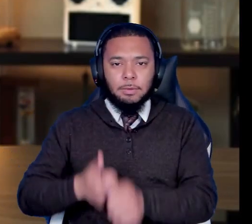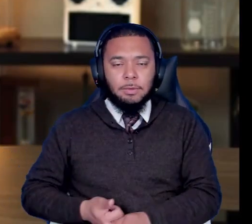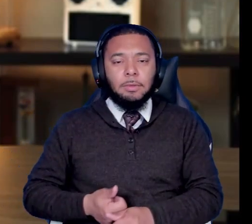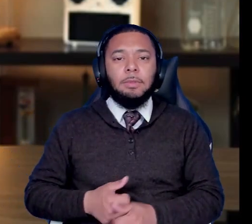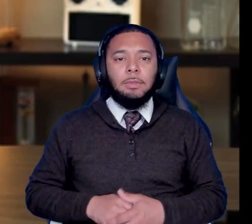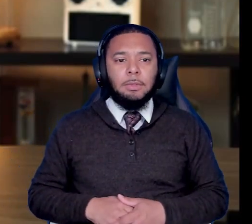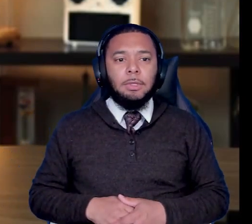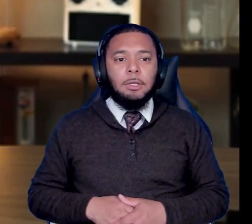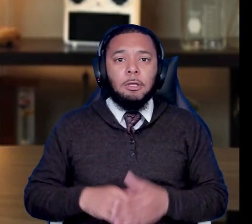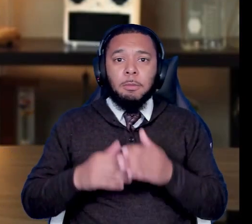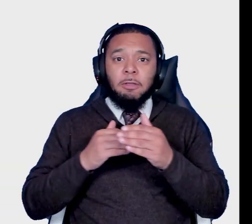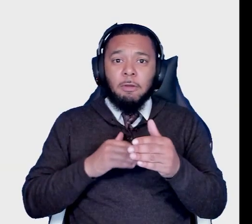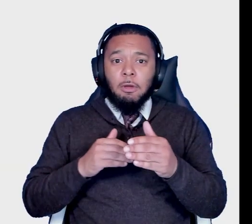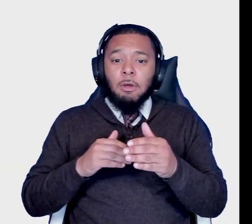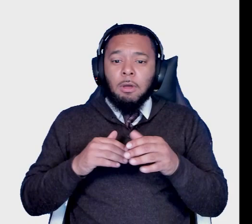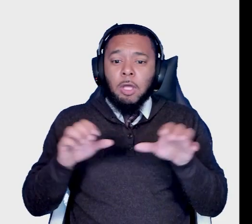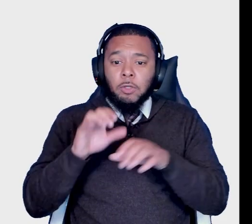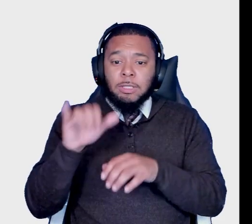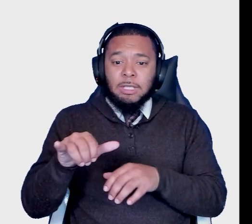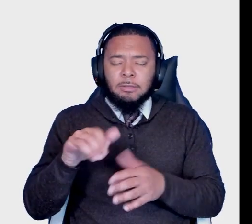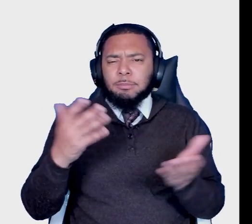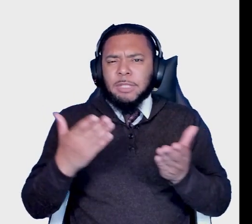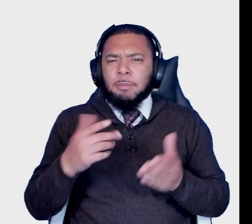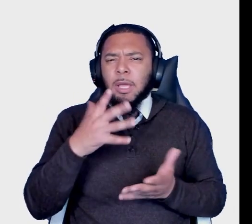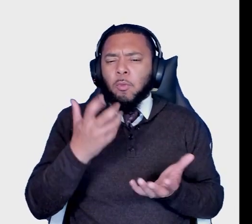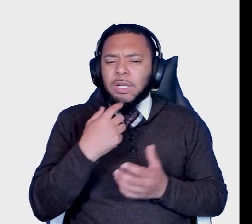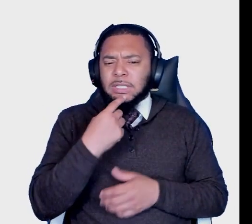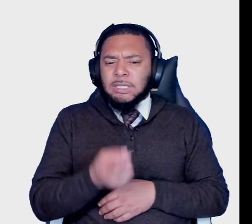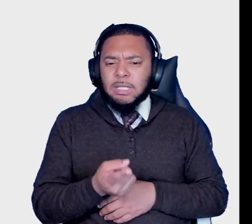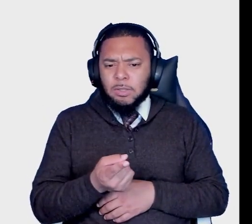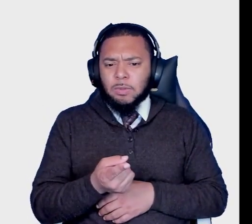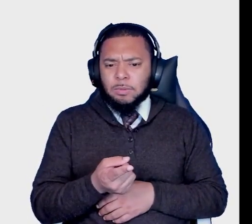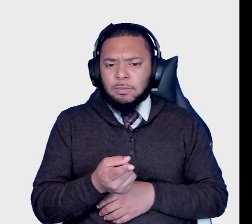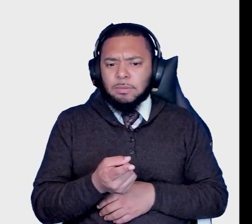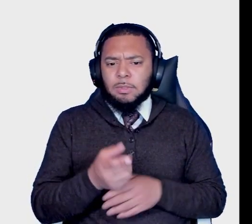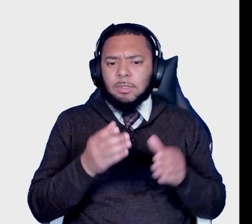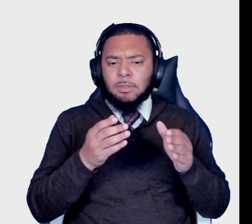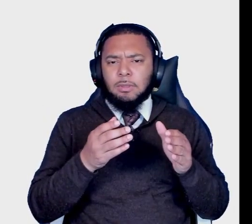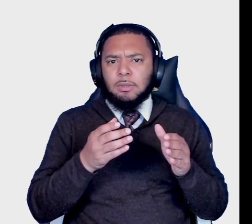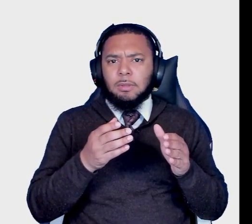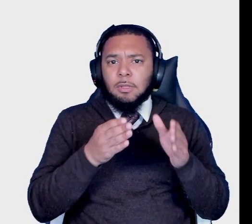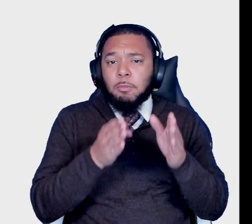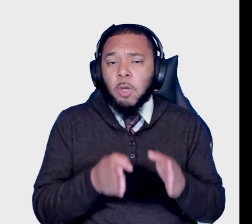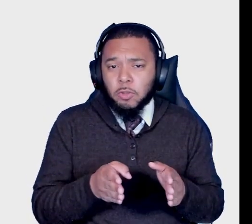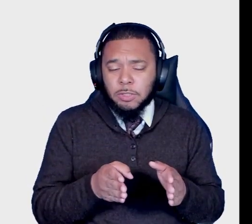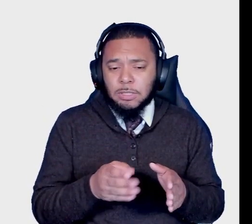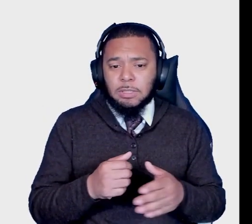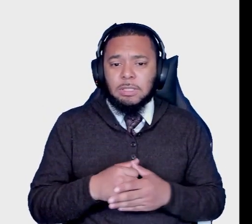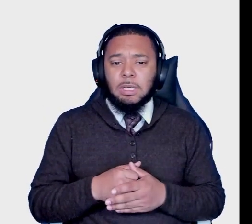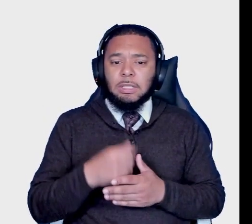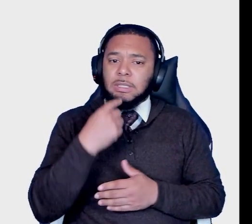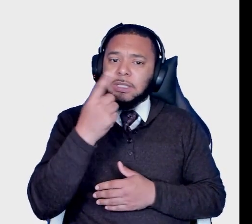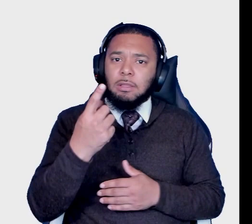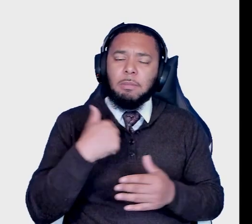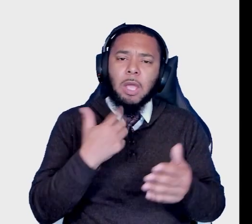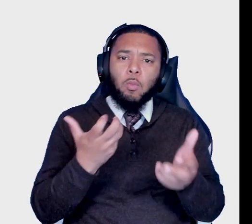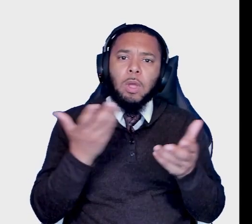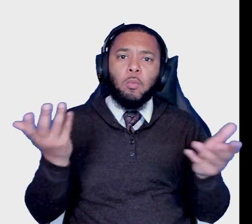I read that input in, maybe I should tell the person, the user, what I want. So I'll